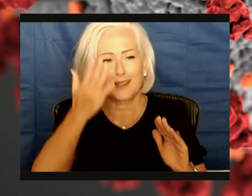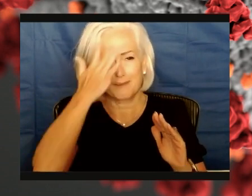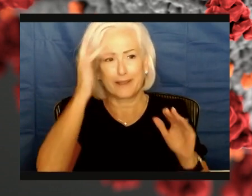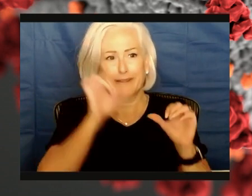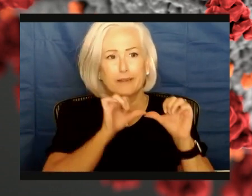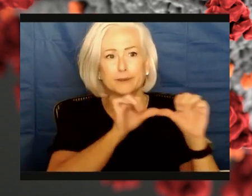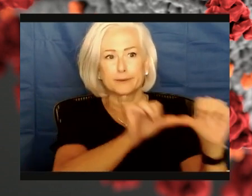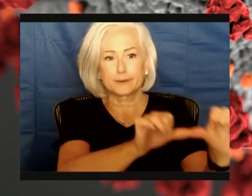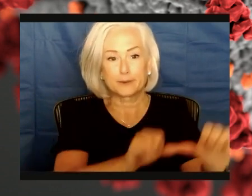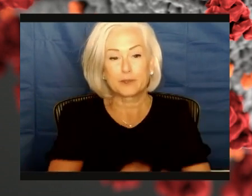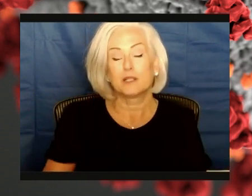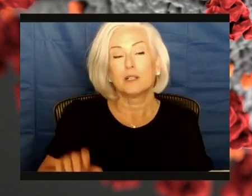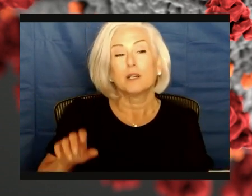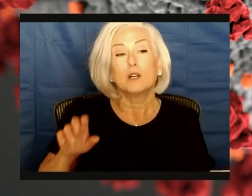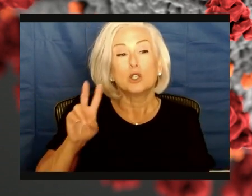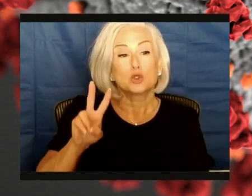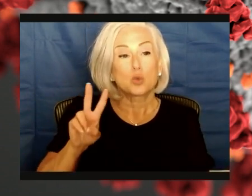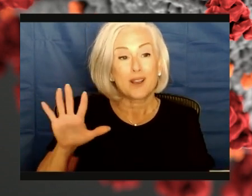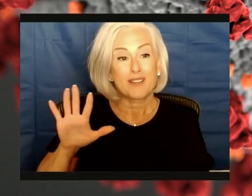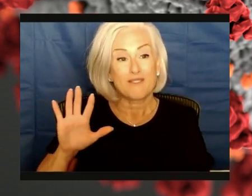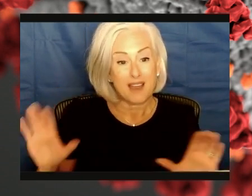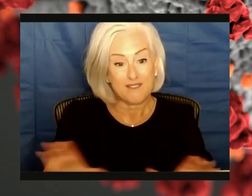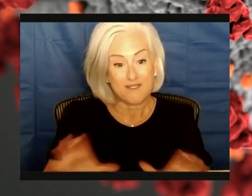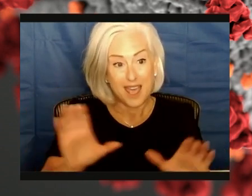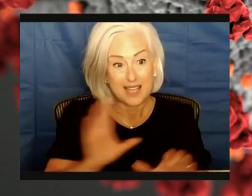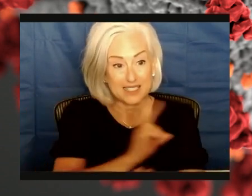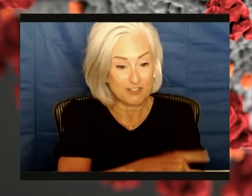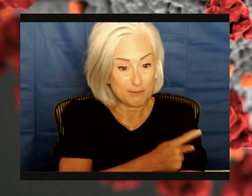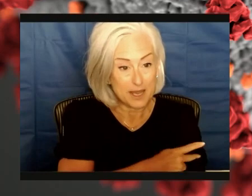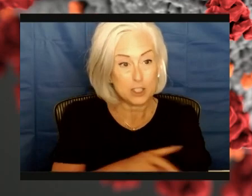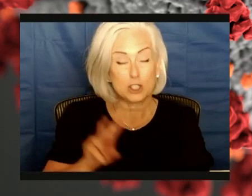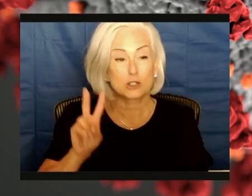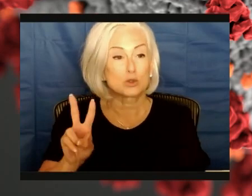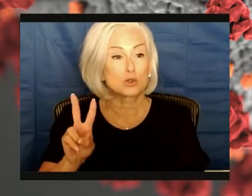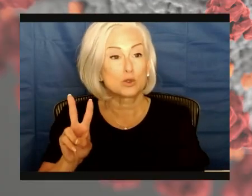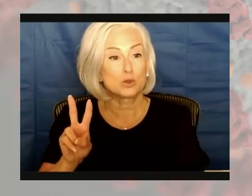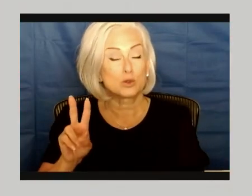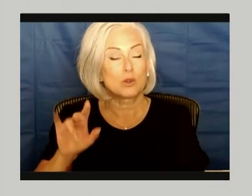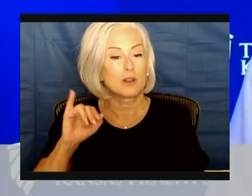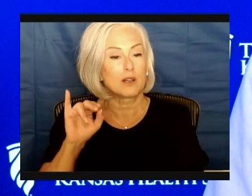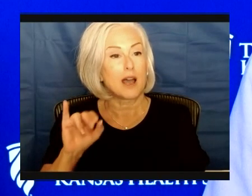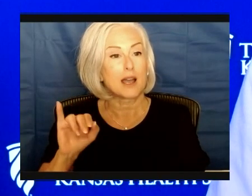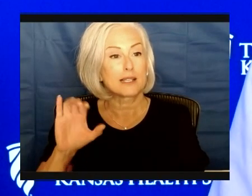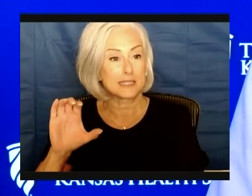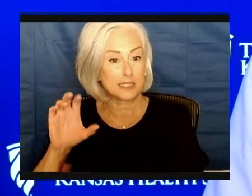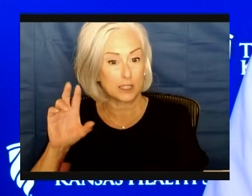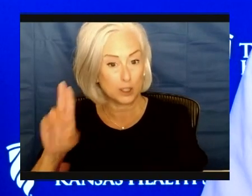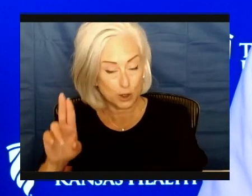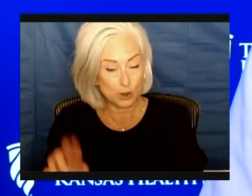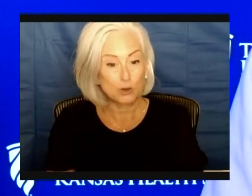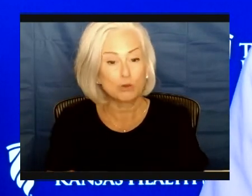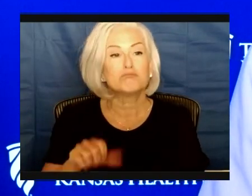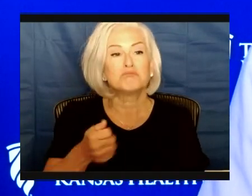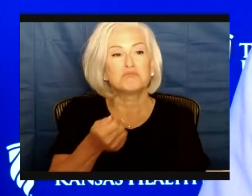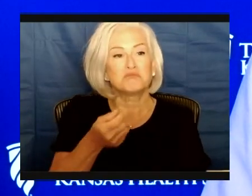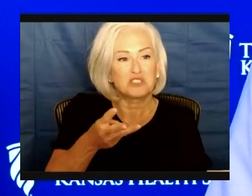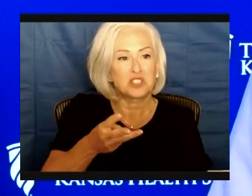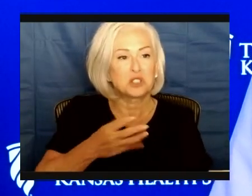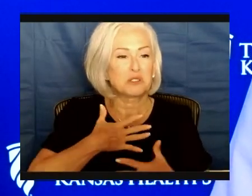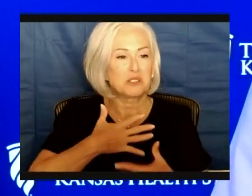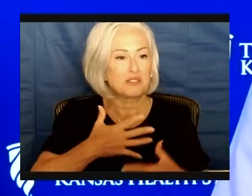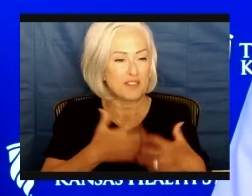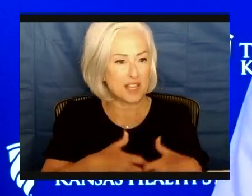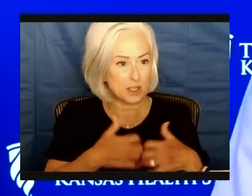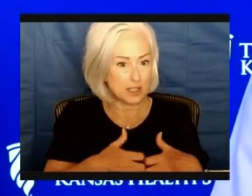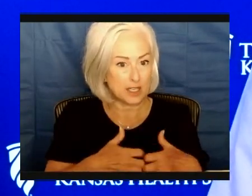2 in the ICU, 1 on the ventilator, 9 in that recovery period. And again, we know that the actual reported cases have really been at a plateau